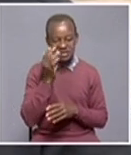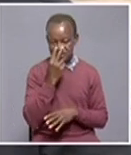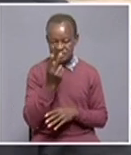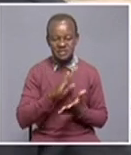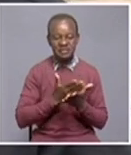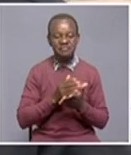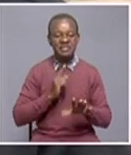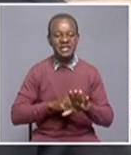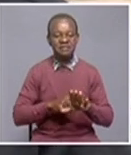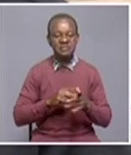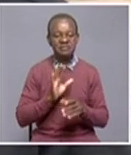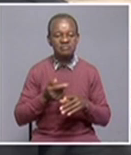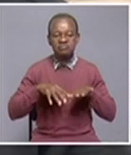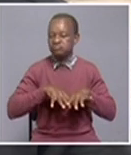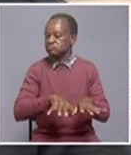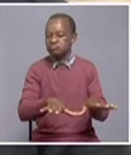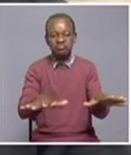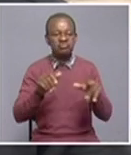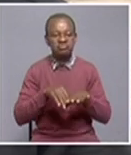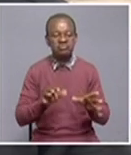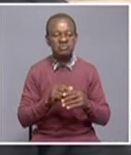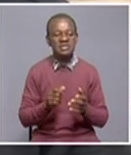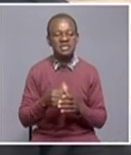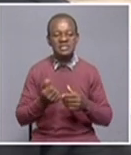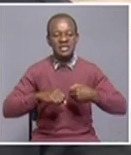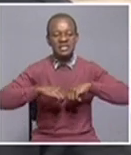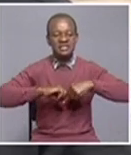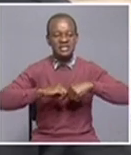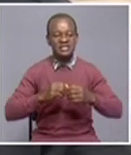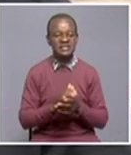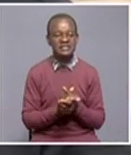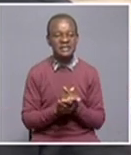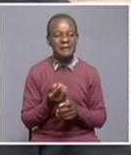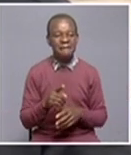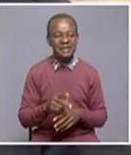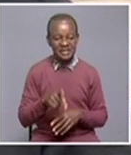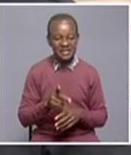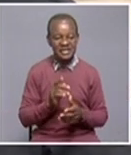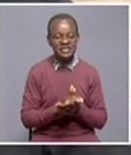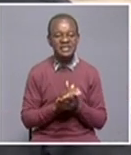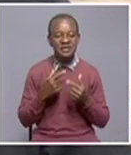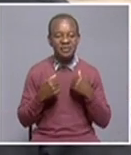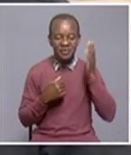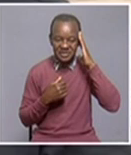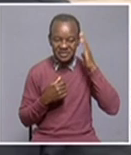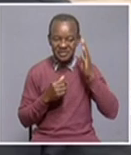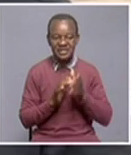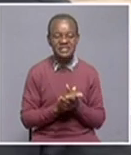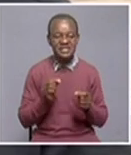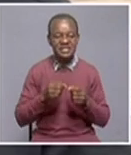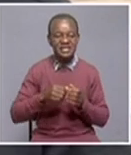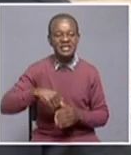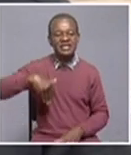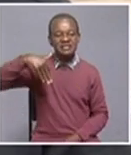day, with all the challenges that we have, we also have a number of opportunities. Our country is a dry country, and I think the